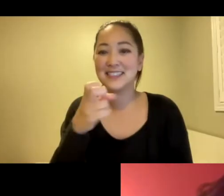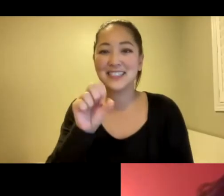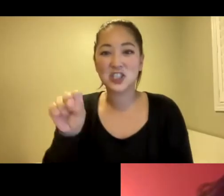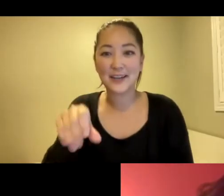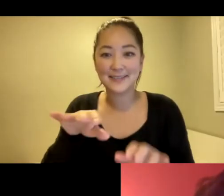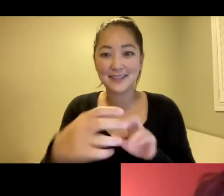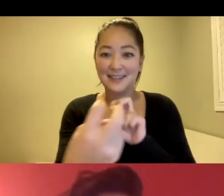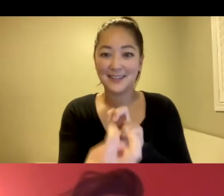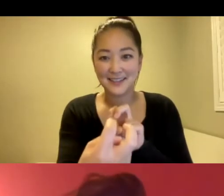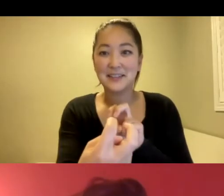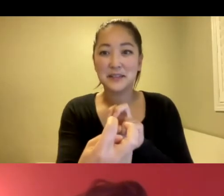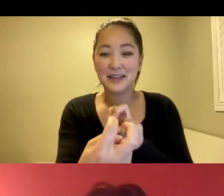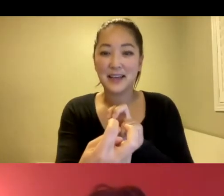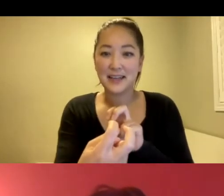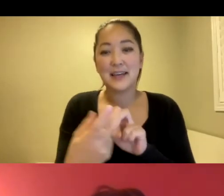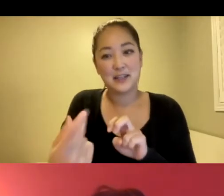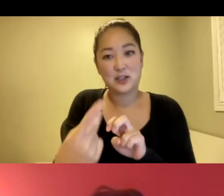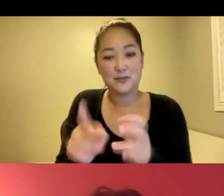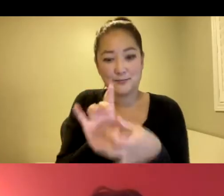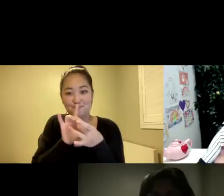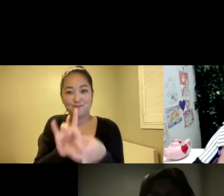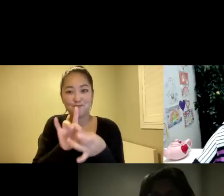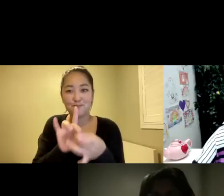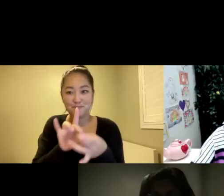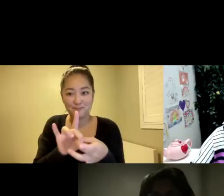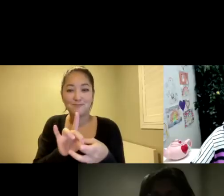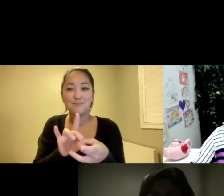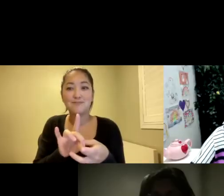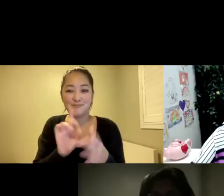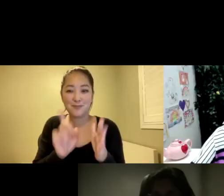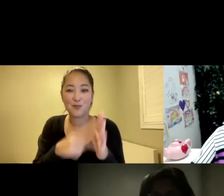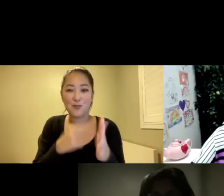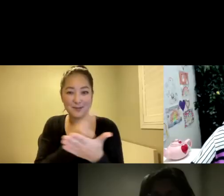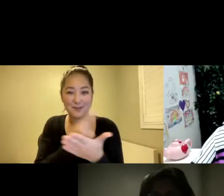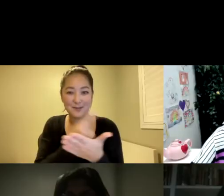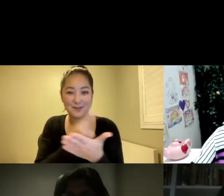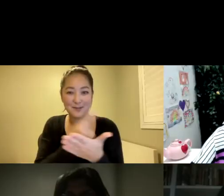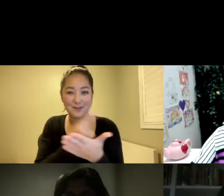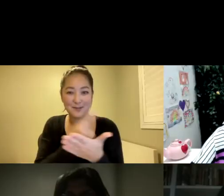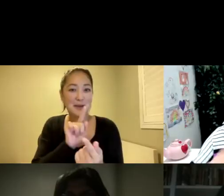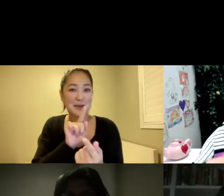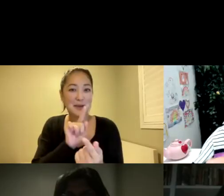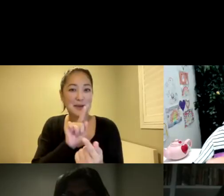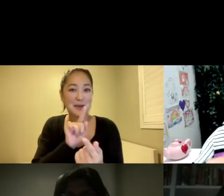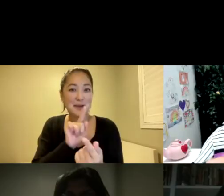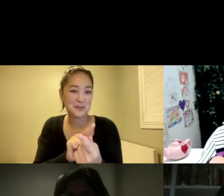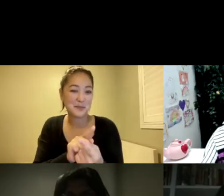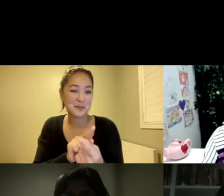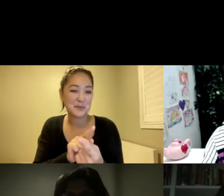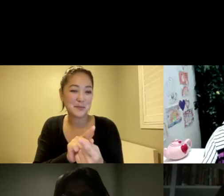very long friendship where, once a week she goes over, and through the game of chess, they become